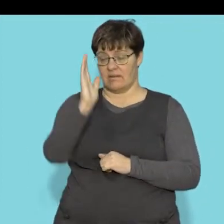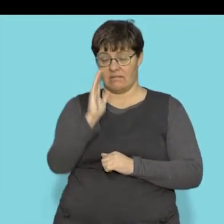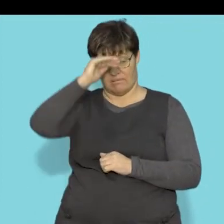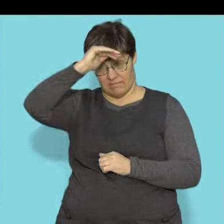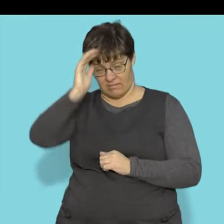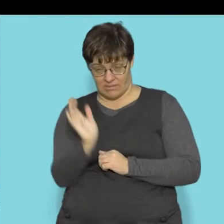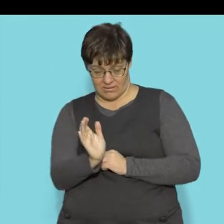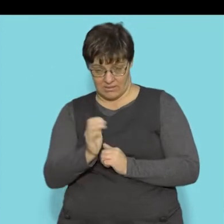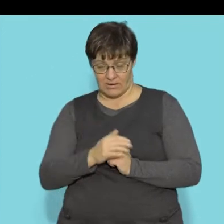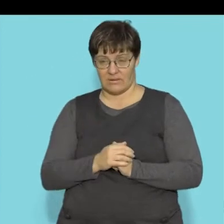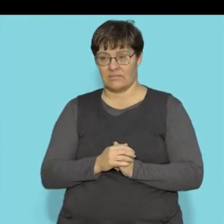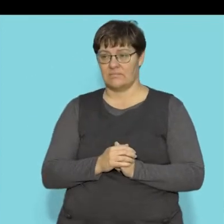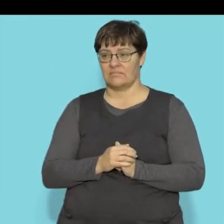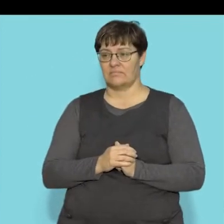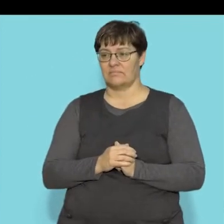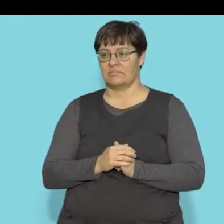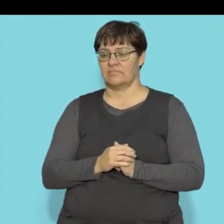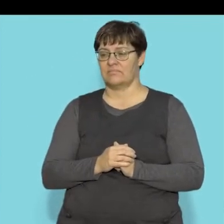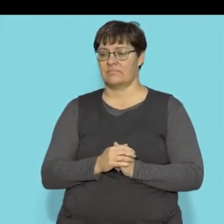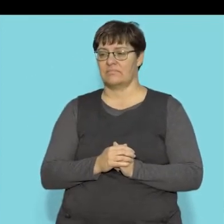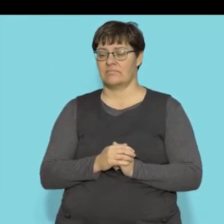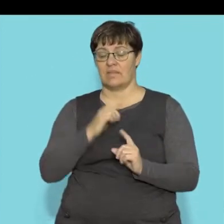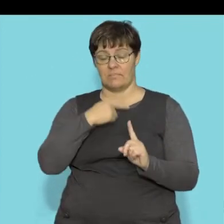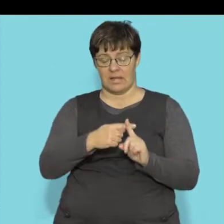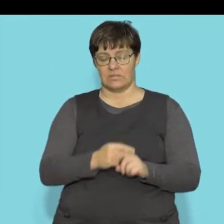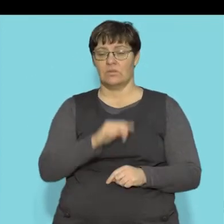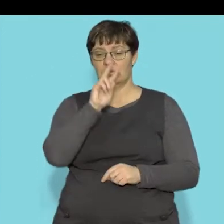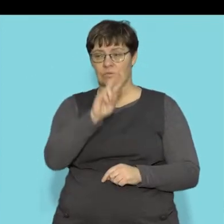16 multiplied by 10,97